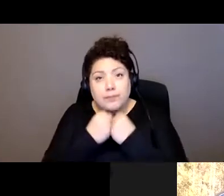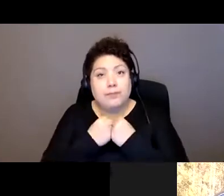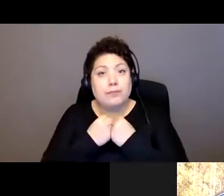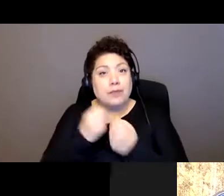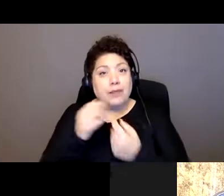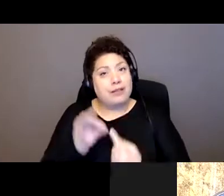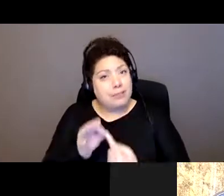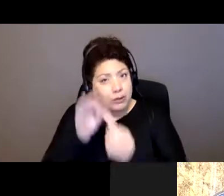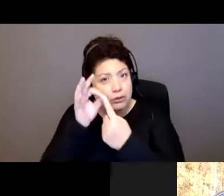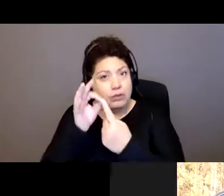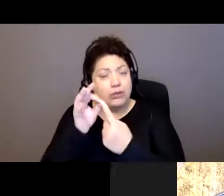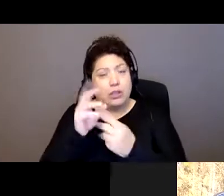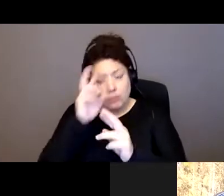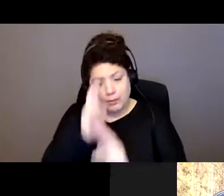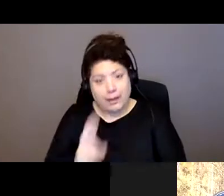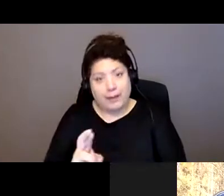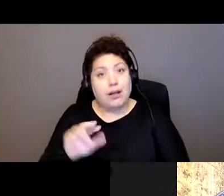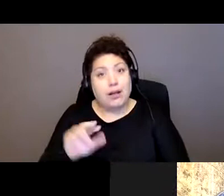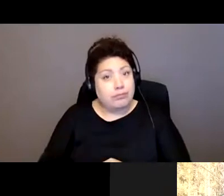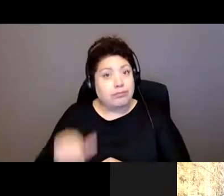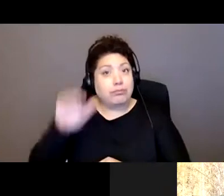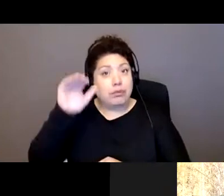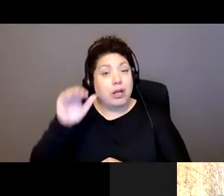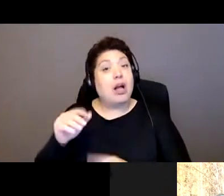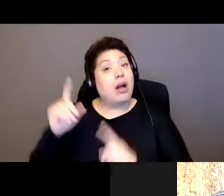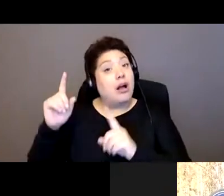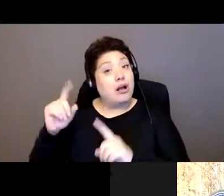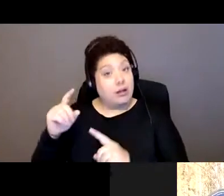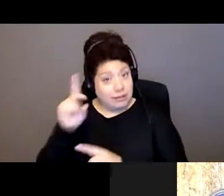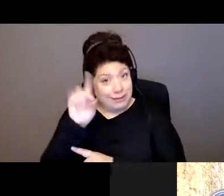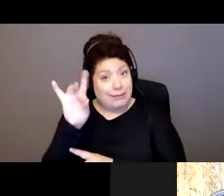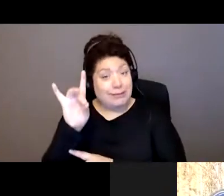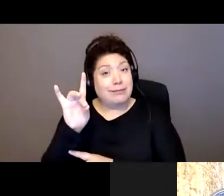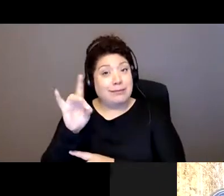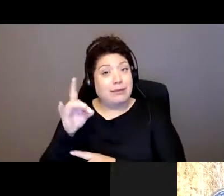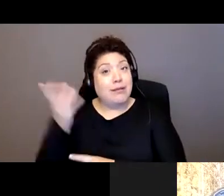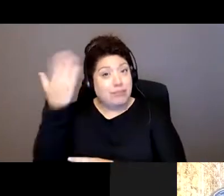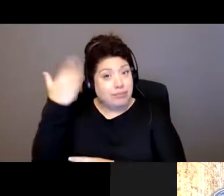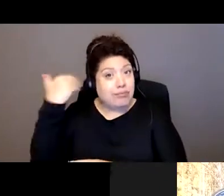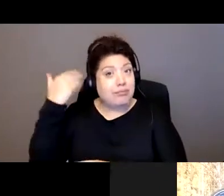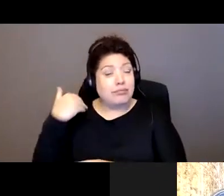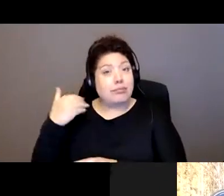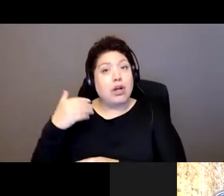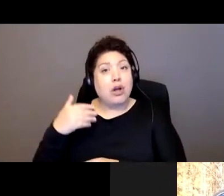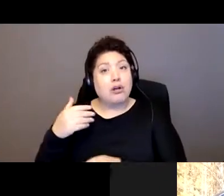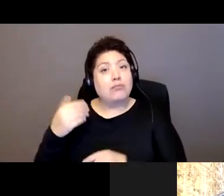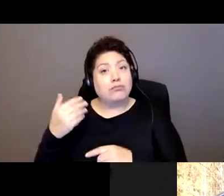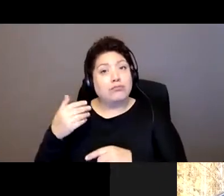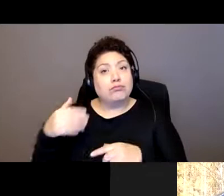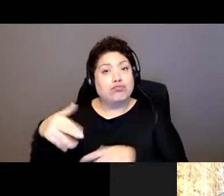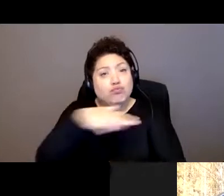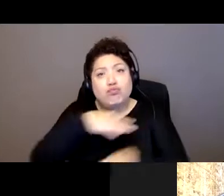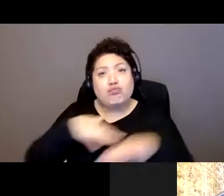kids. And we've always been treated that way until the colonizers moved into our Canada